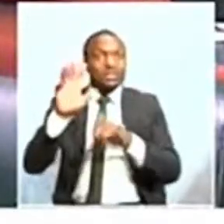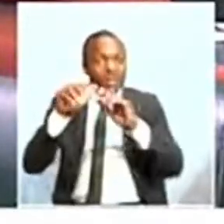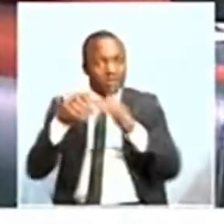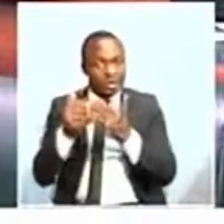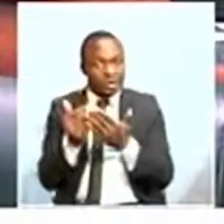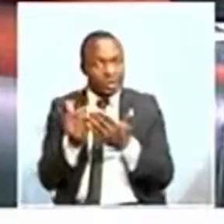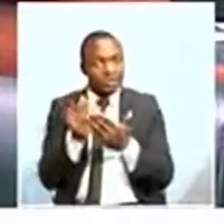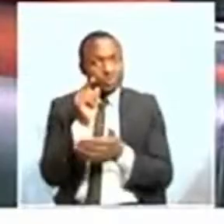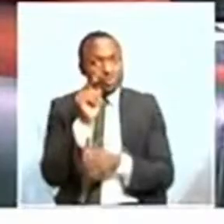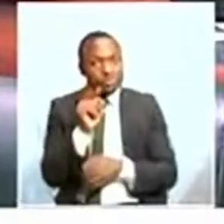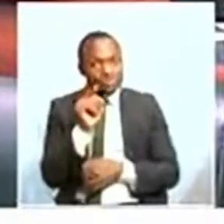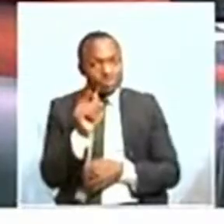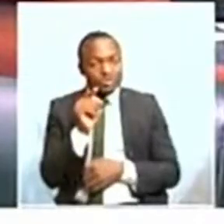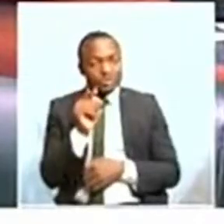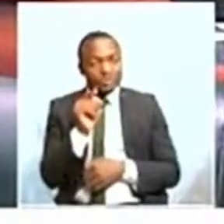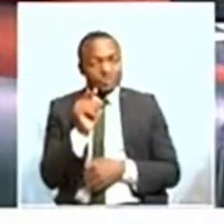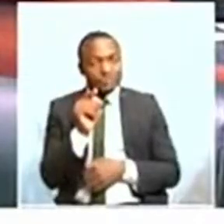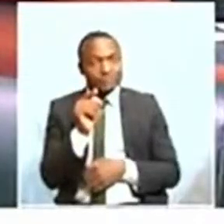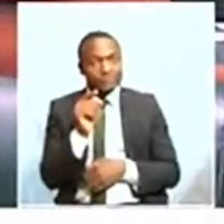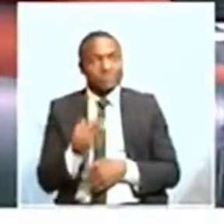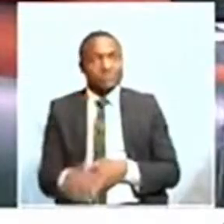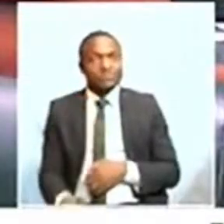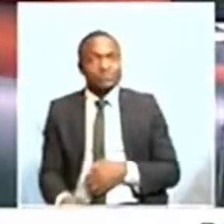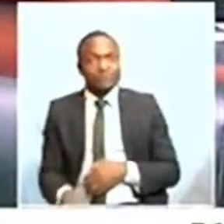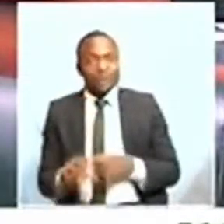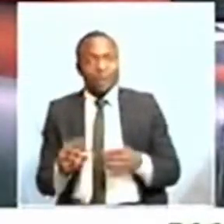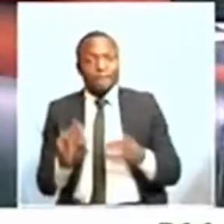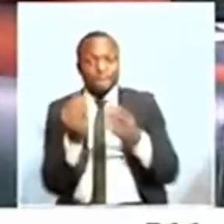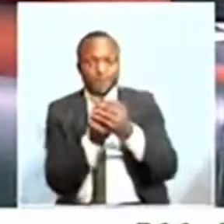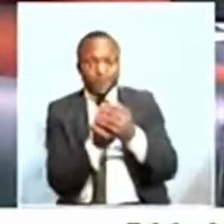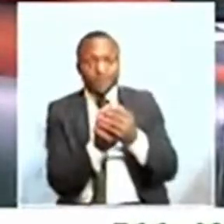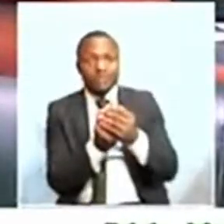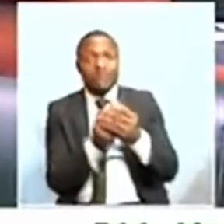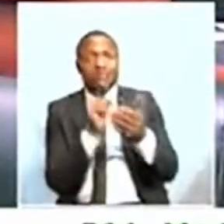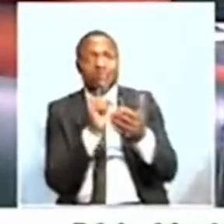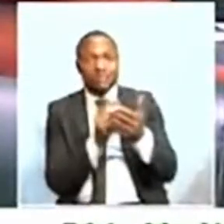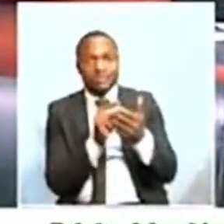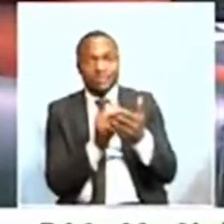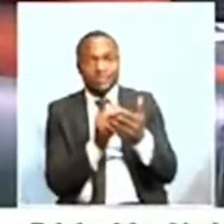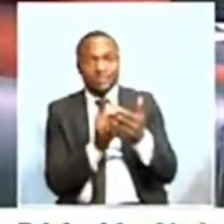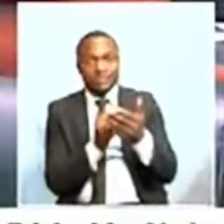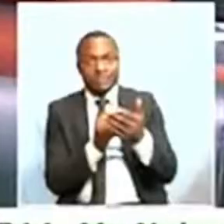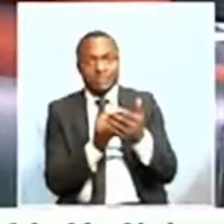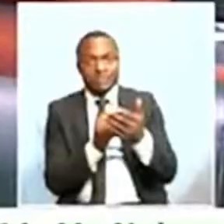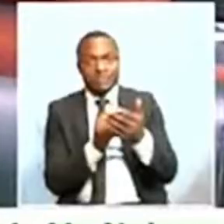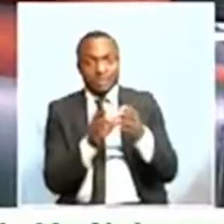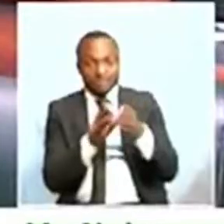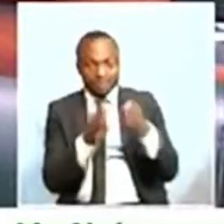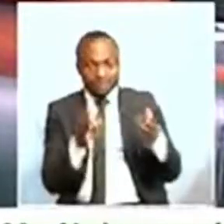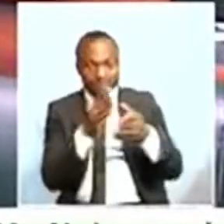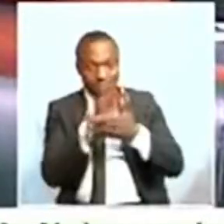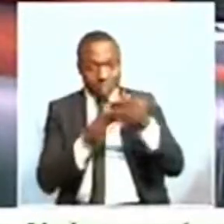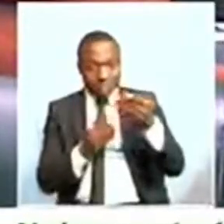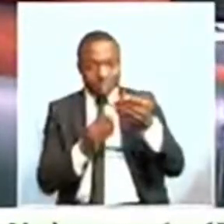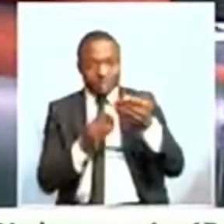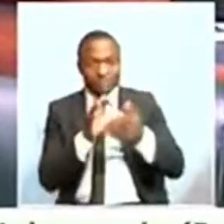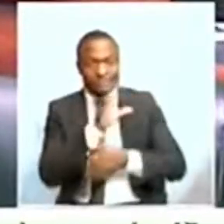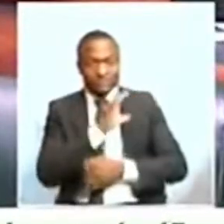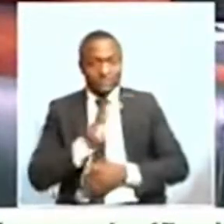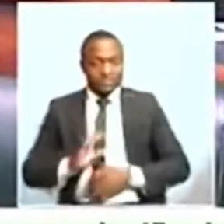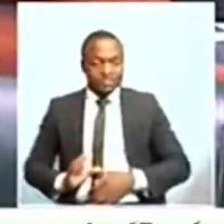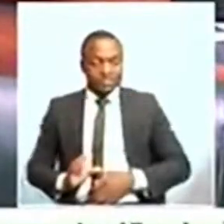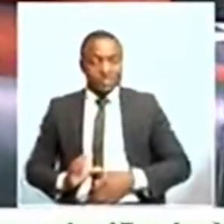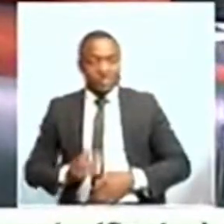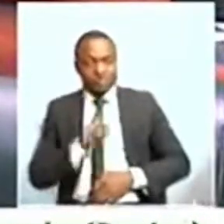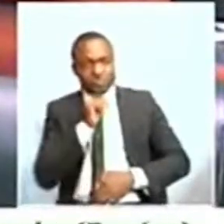are you covering up for this gap which is created by some of these contractors who